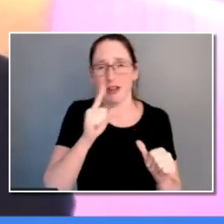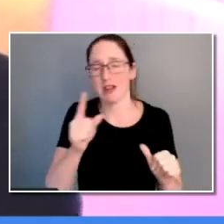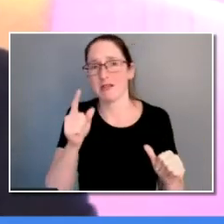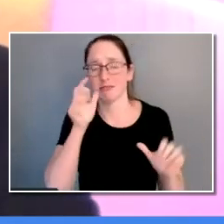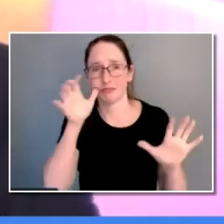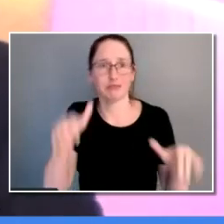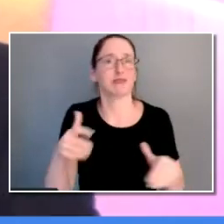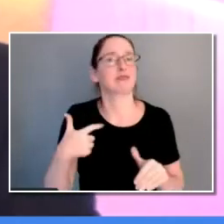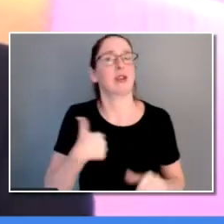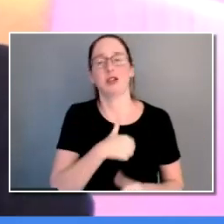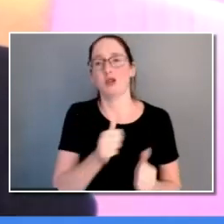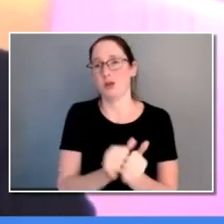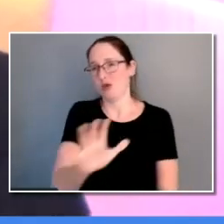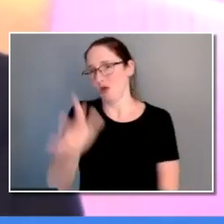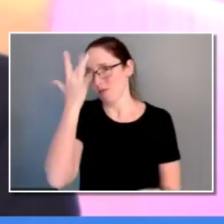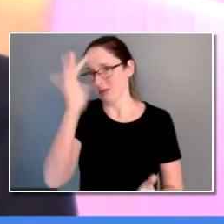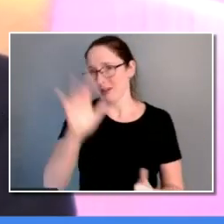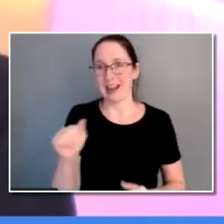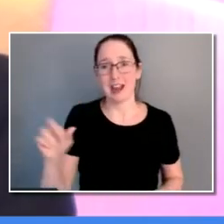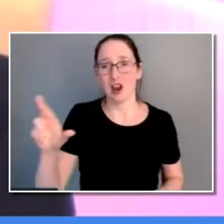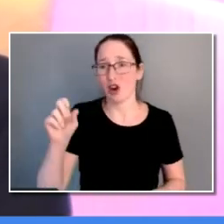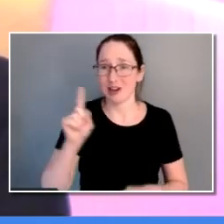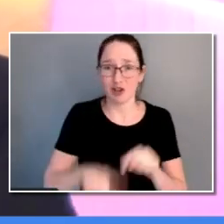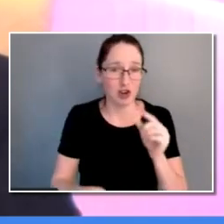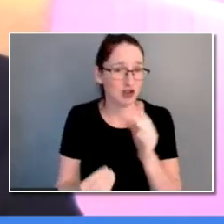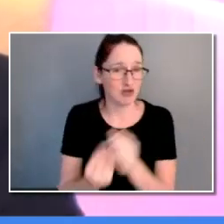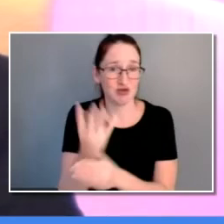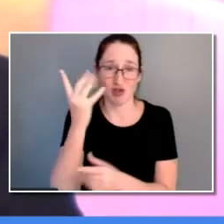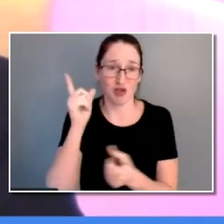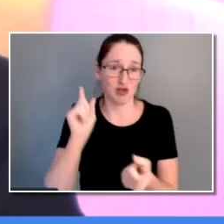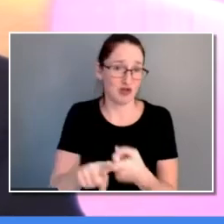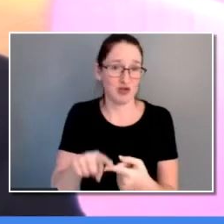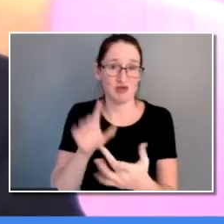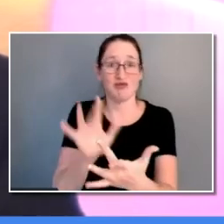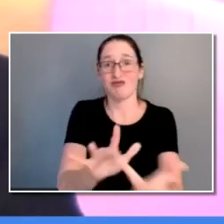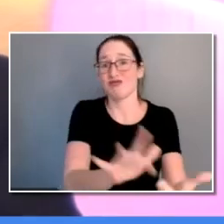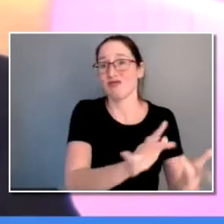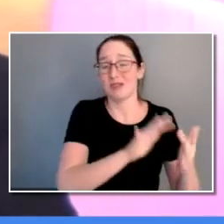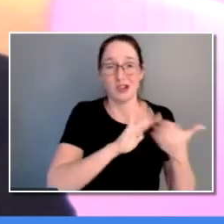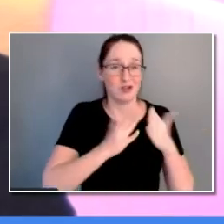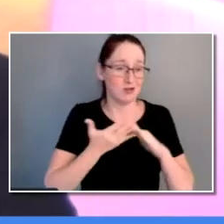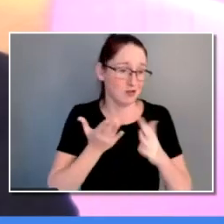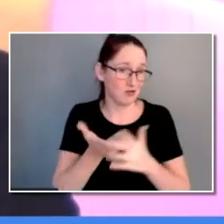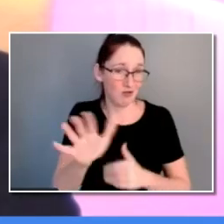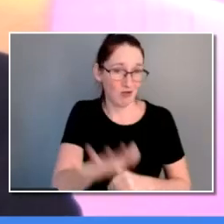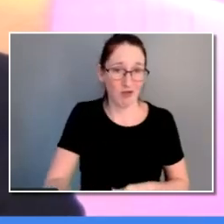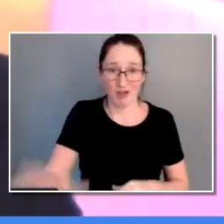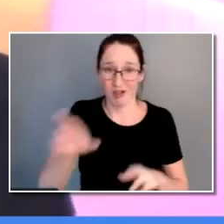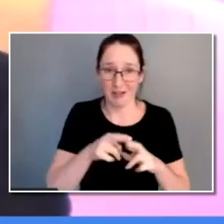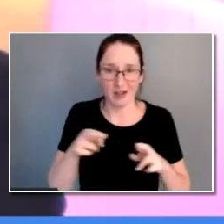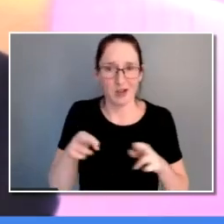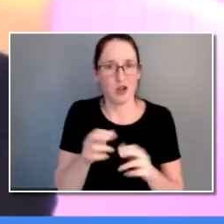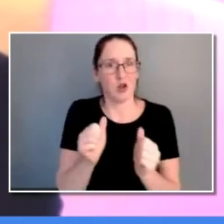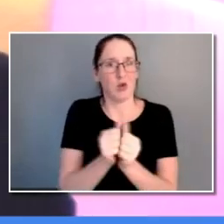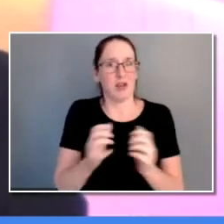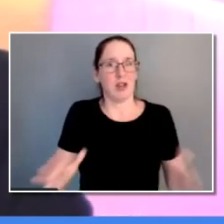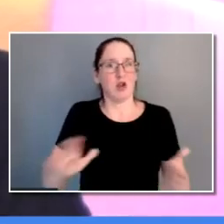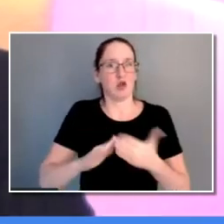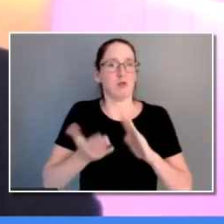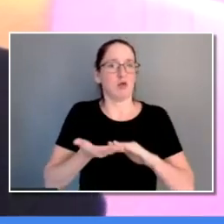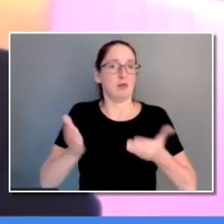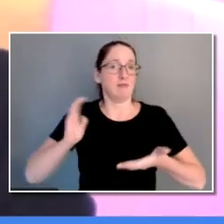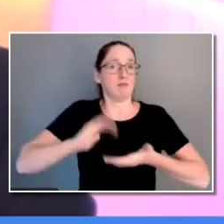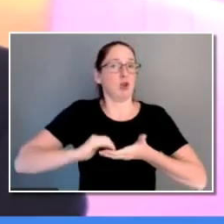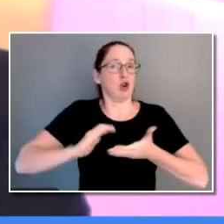brilliance. ARE couldn't have grown to reach into communities throughout the region without our community partners